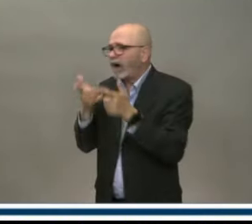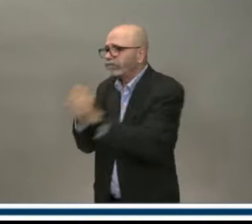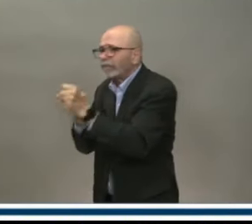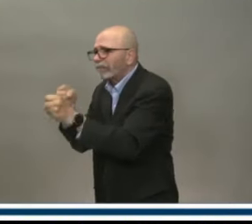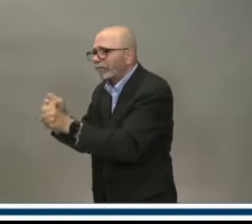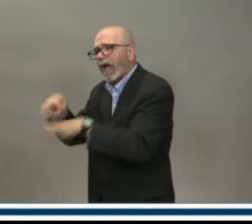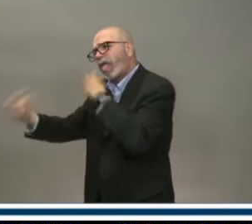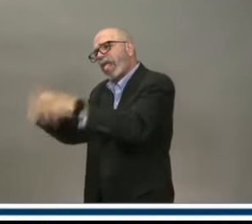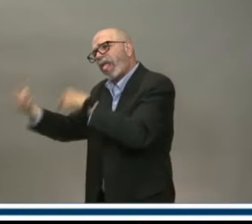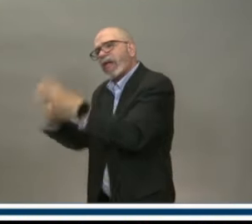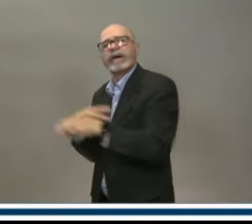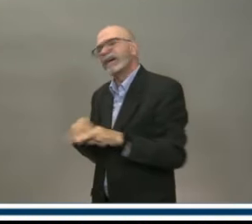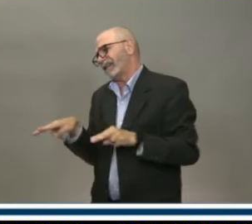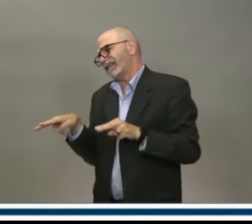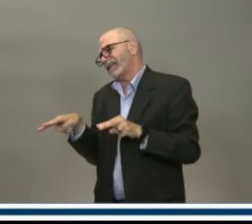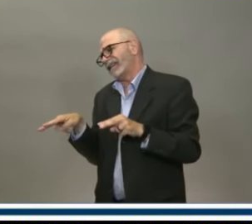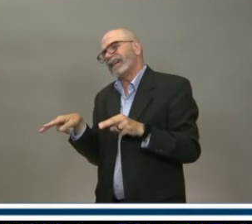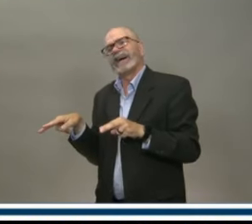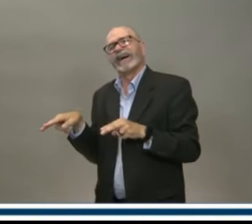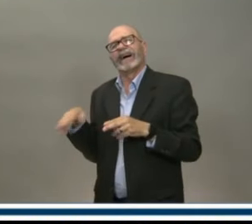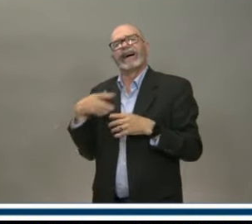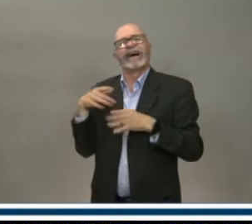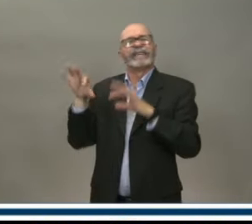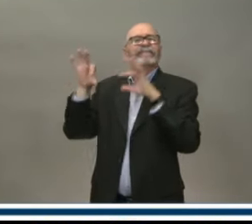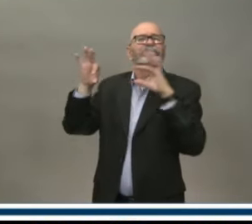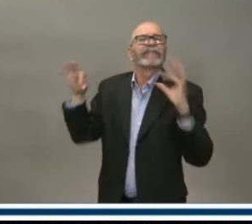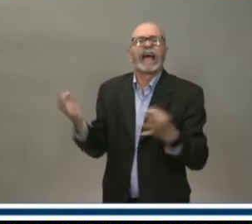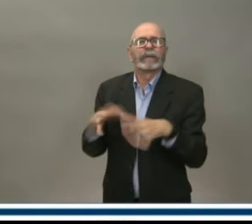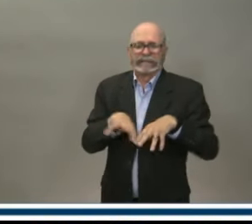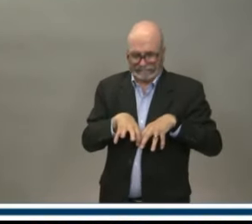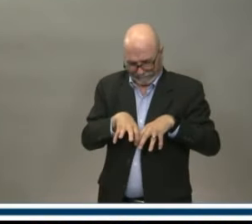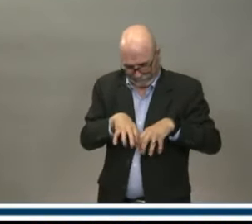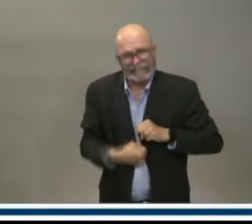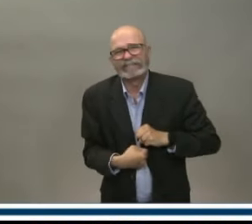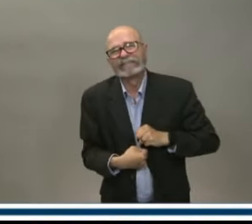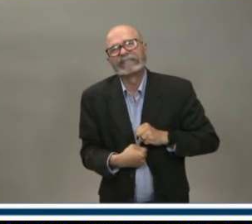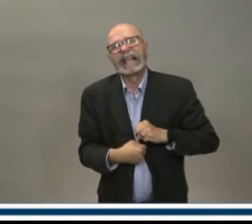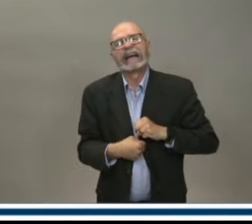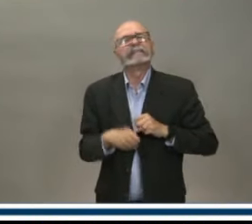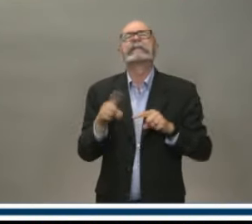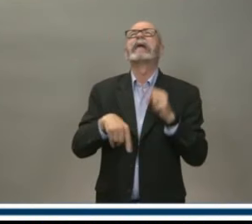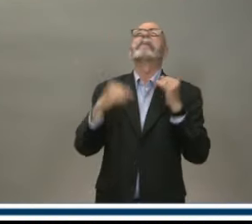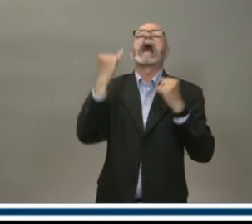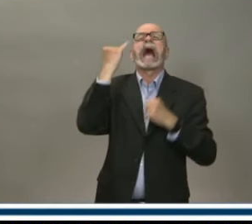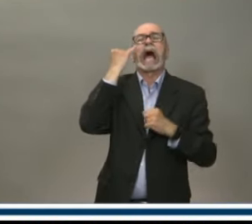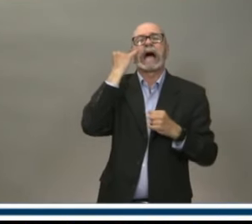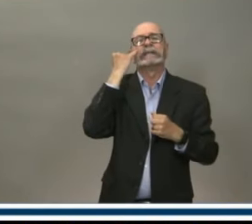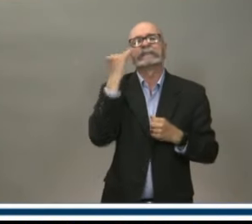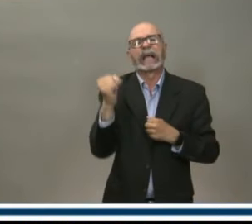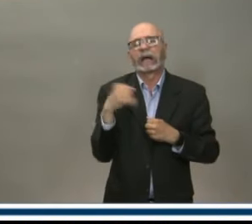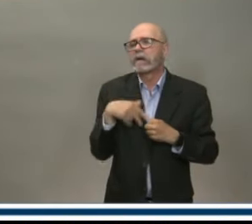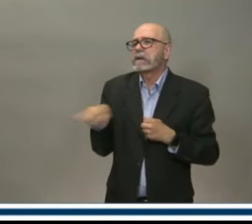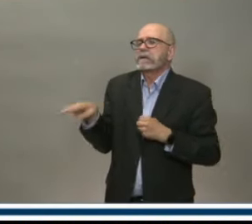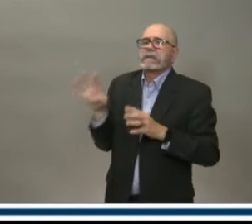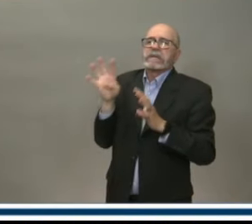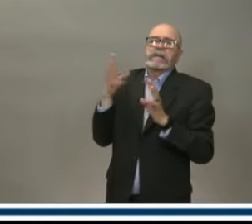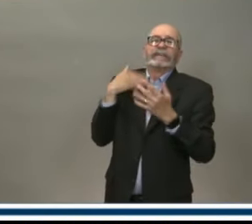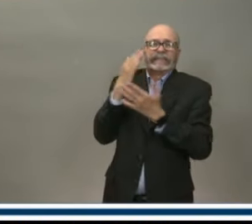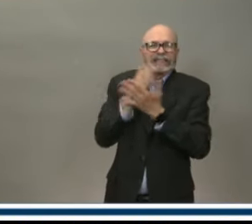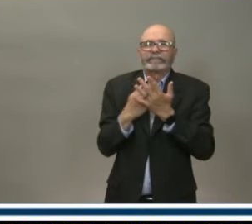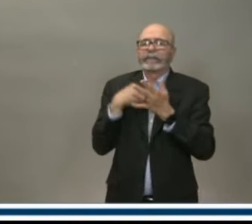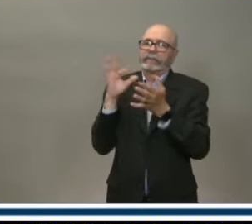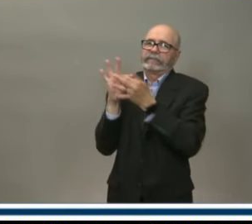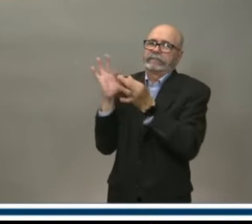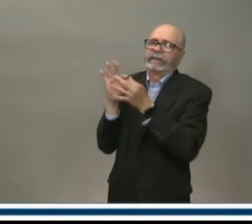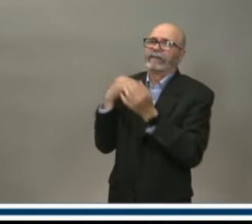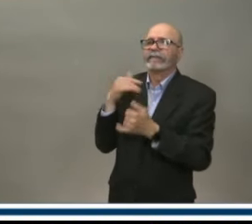those families. They are hurting in a way that is unimaginable. I spoke to some of them today, and I want to thank them for taking my call